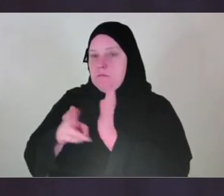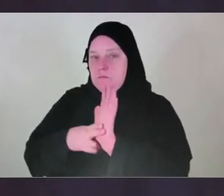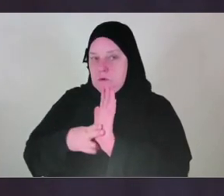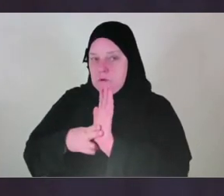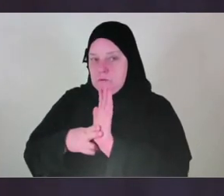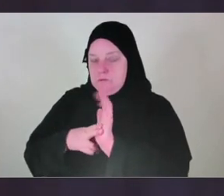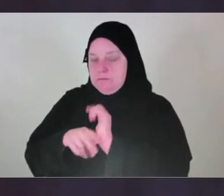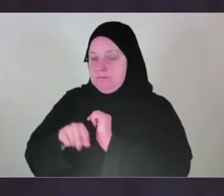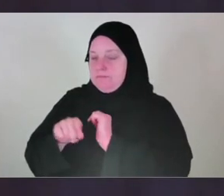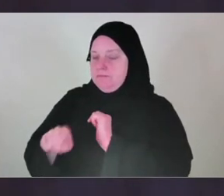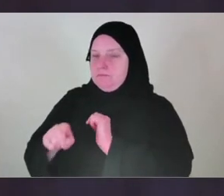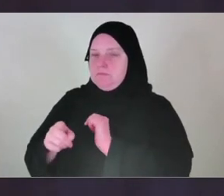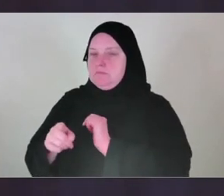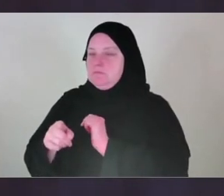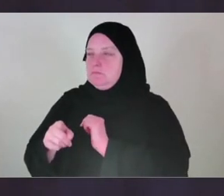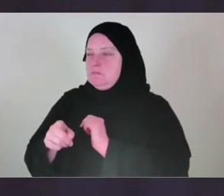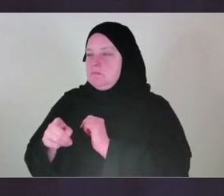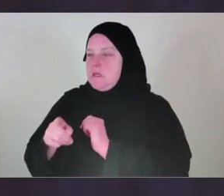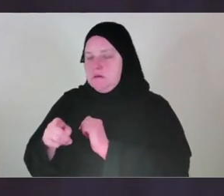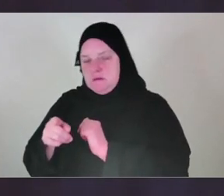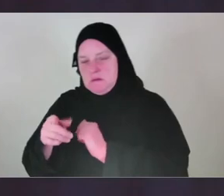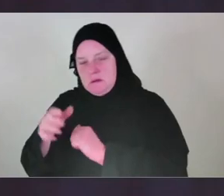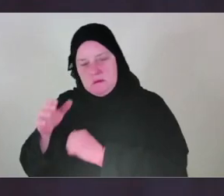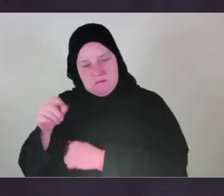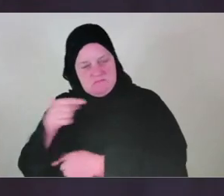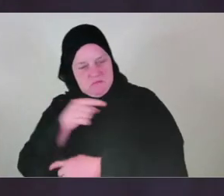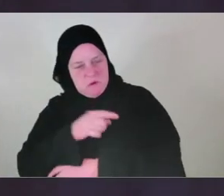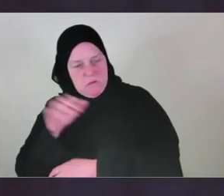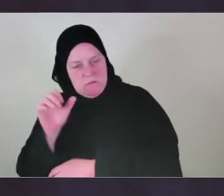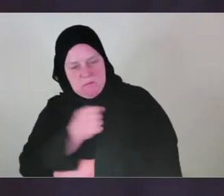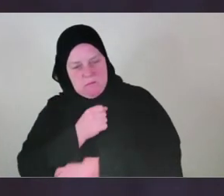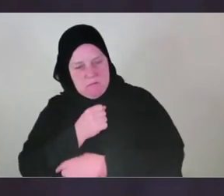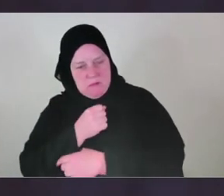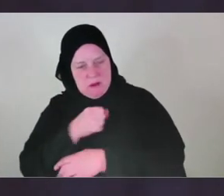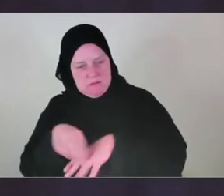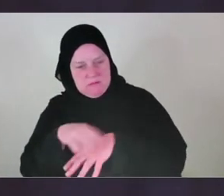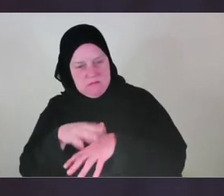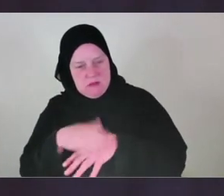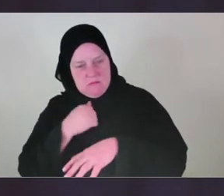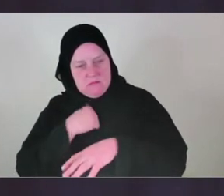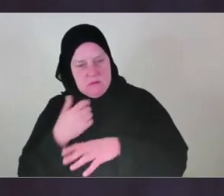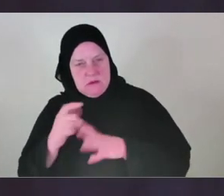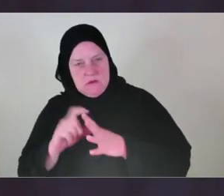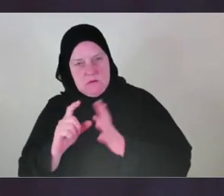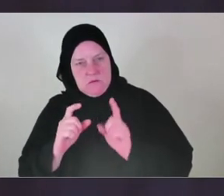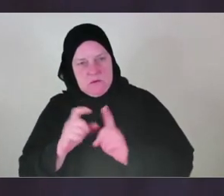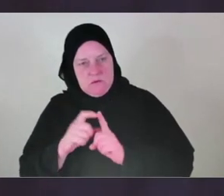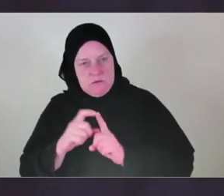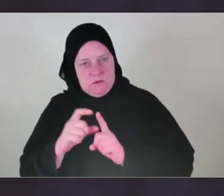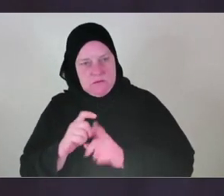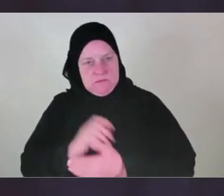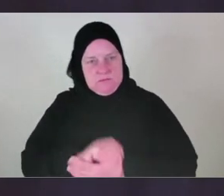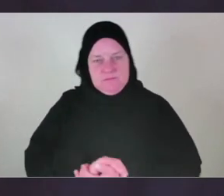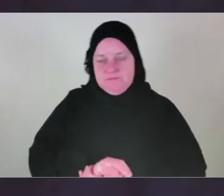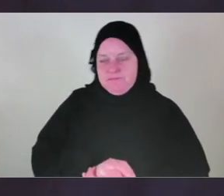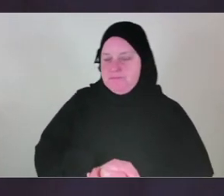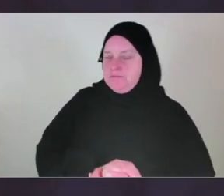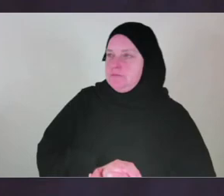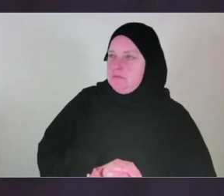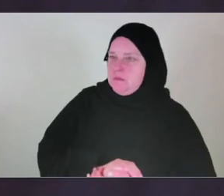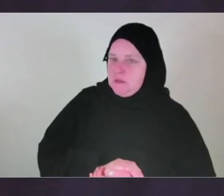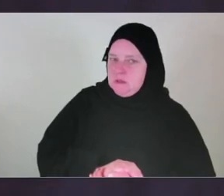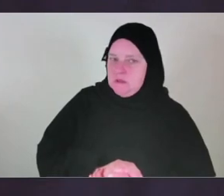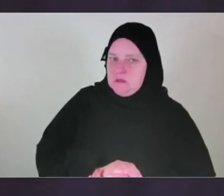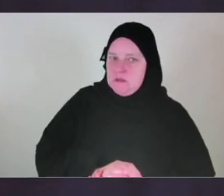anyone. Then he begins to eulogize. This is tragic. The imam begins to eulogize his